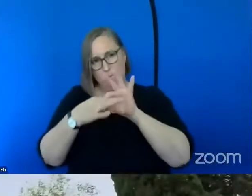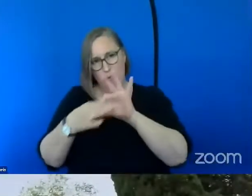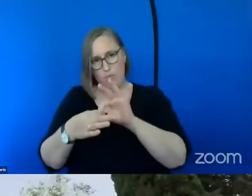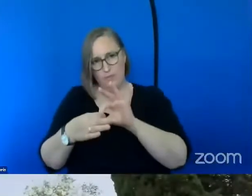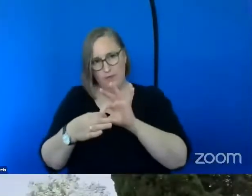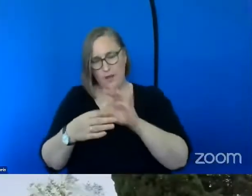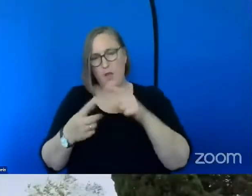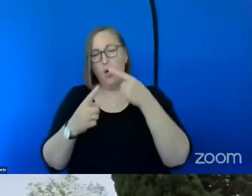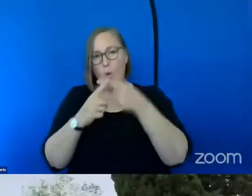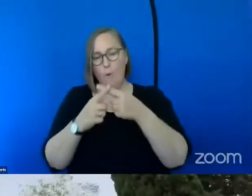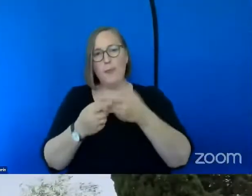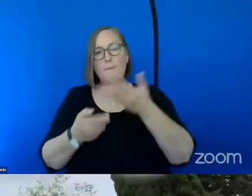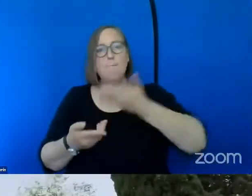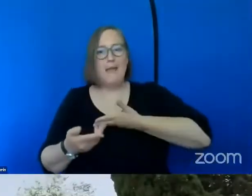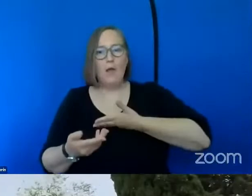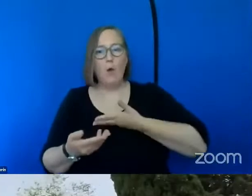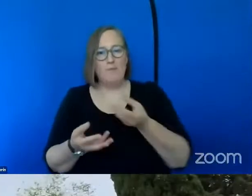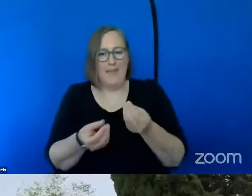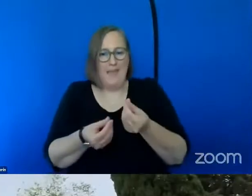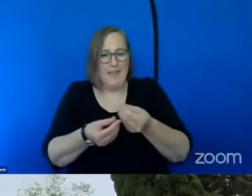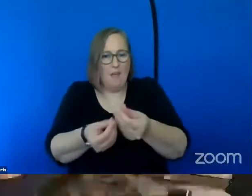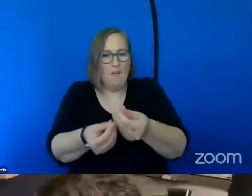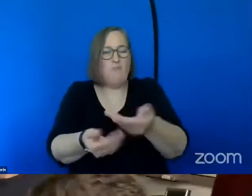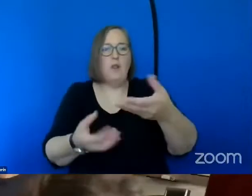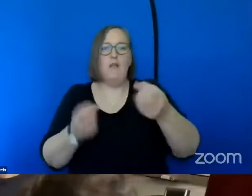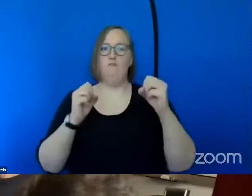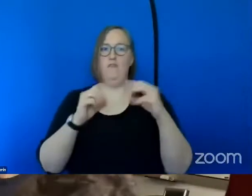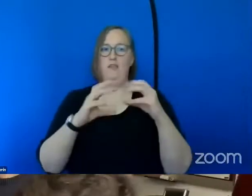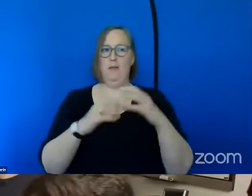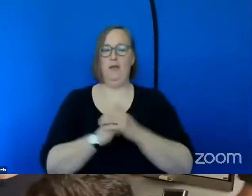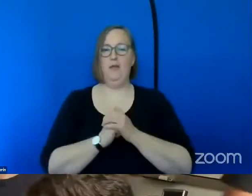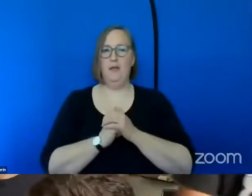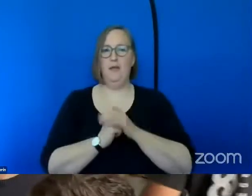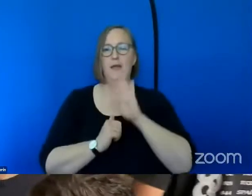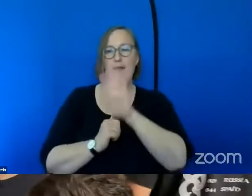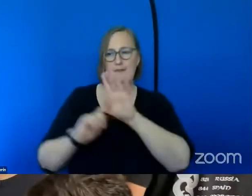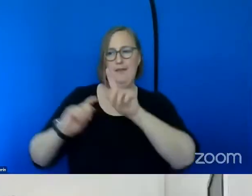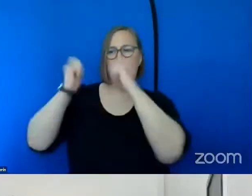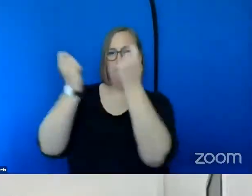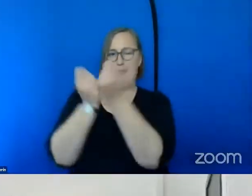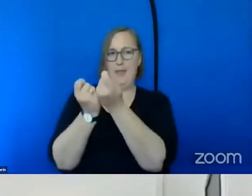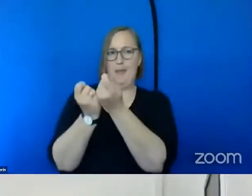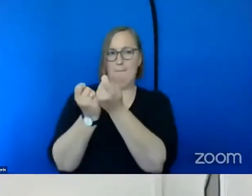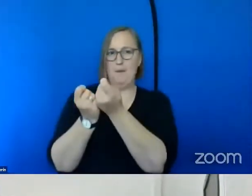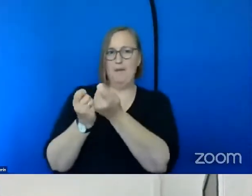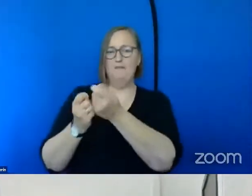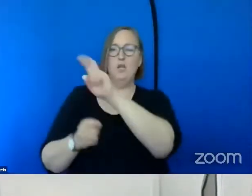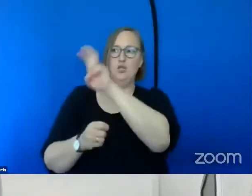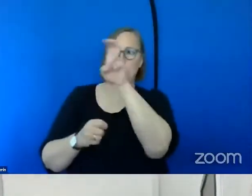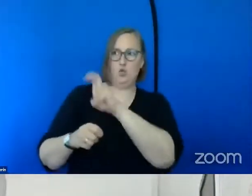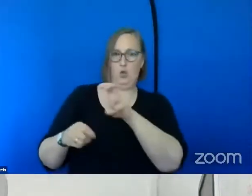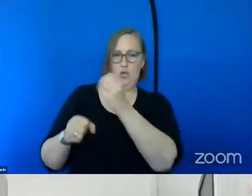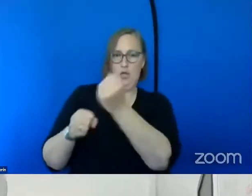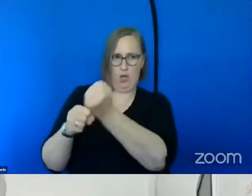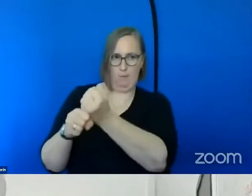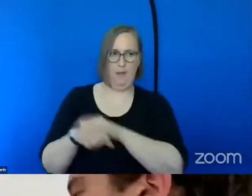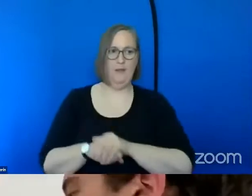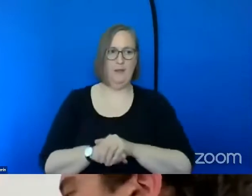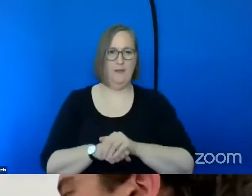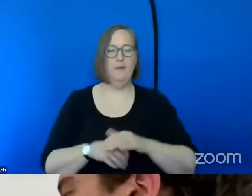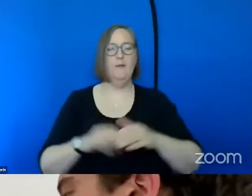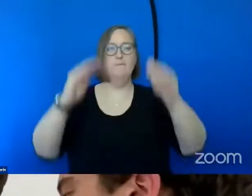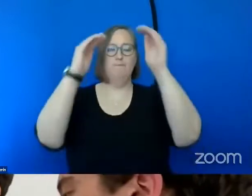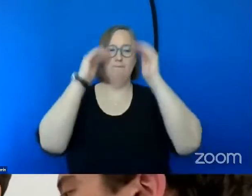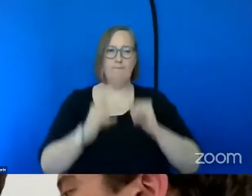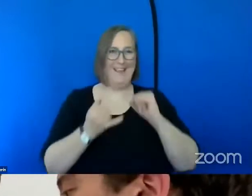Finally, there's the Polytechnical University of Catalonia's team Arm2U from Barcelona. Pilot Kyle Briggs is a very